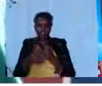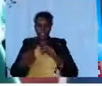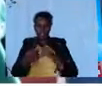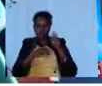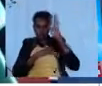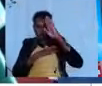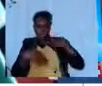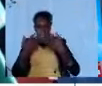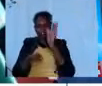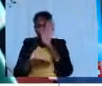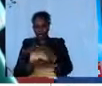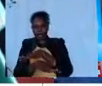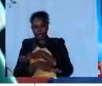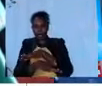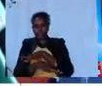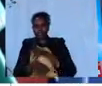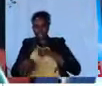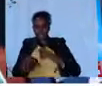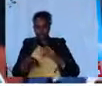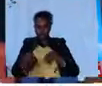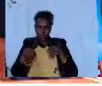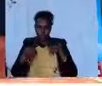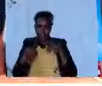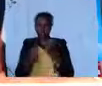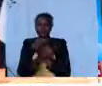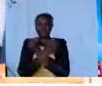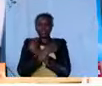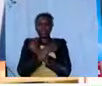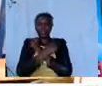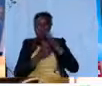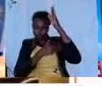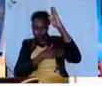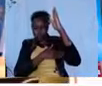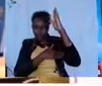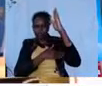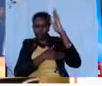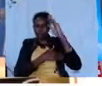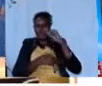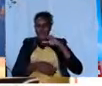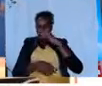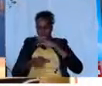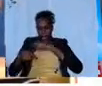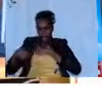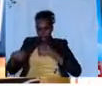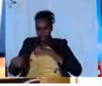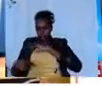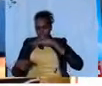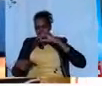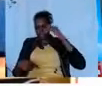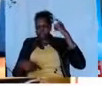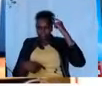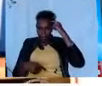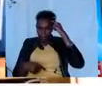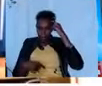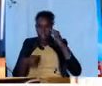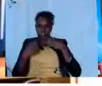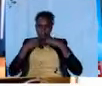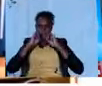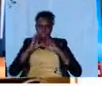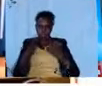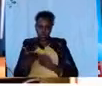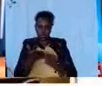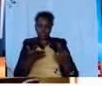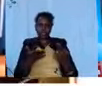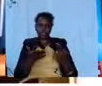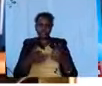you, as you purpose to love the Lord with all your heart, soul, and mind. Have a blessed week ahead